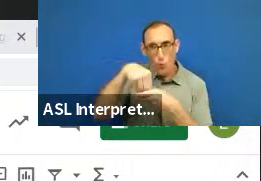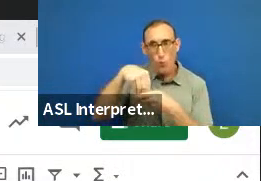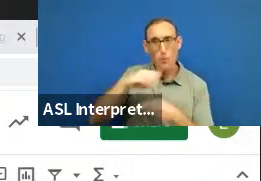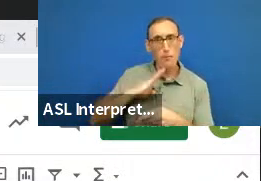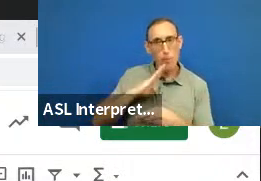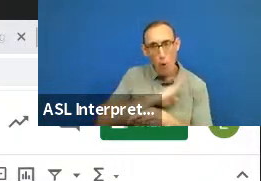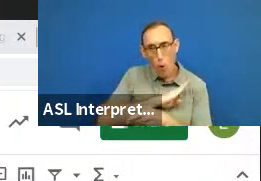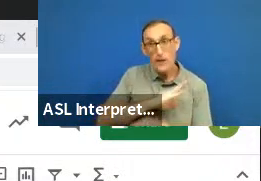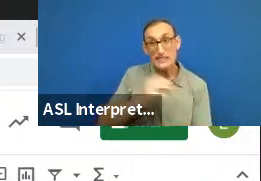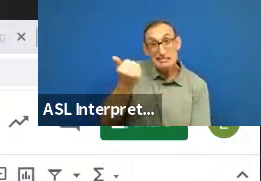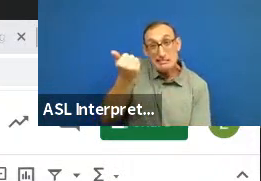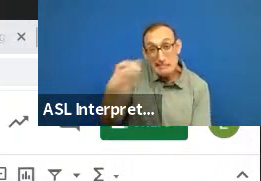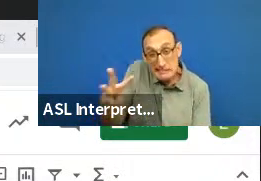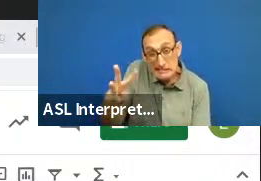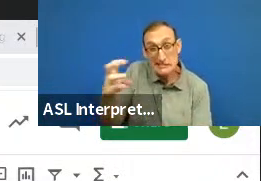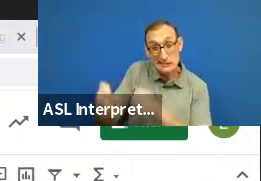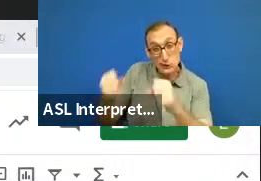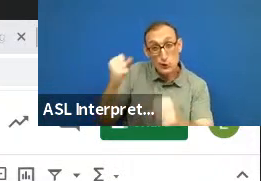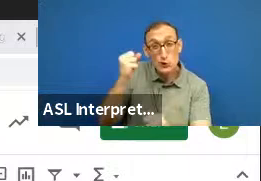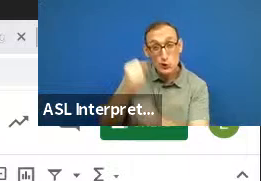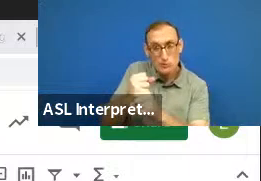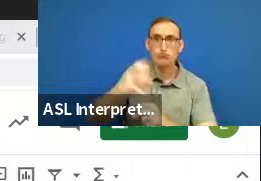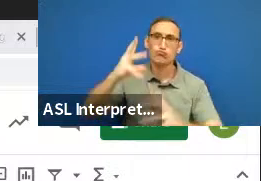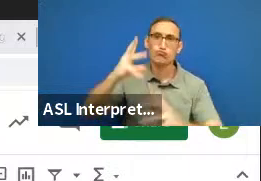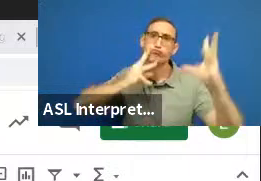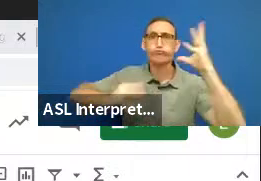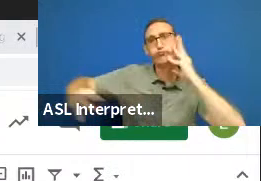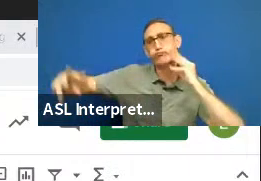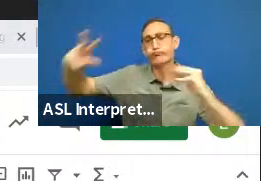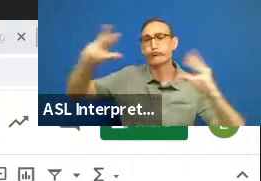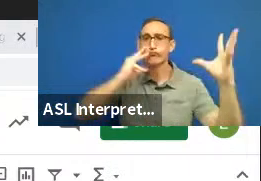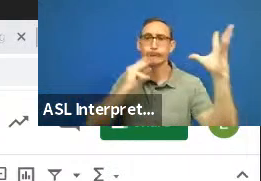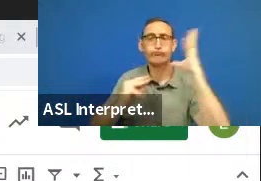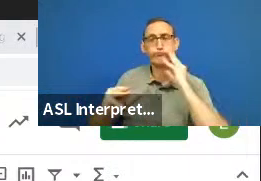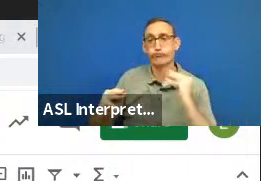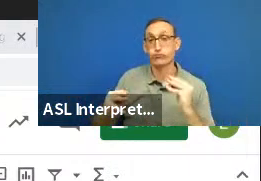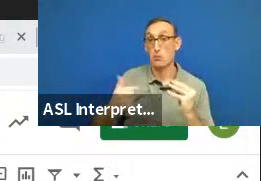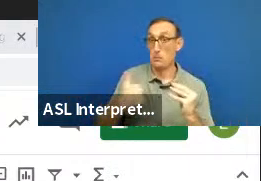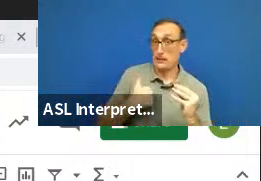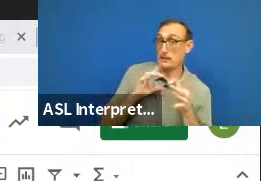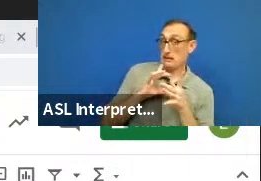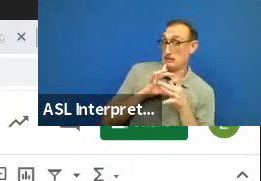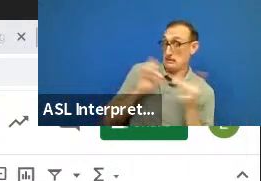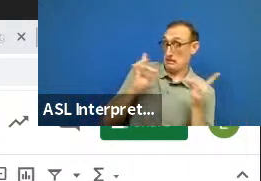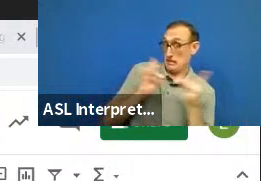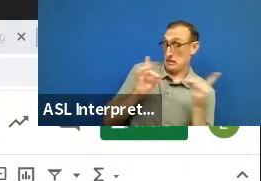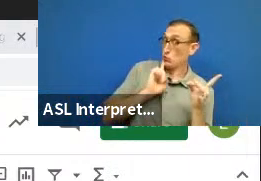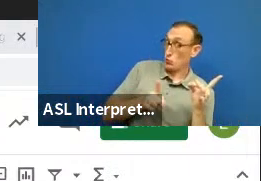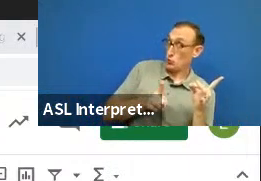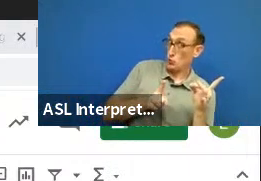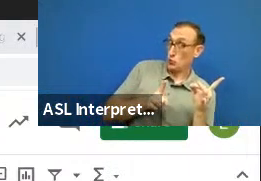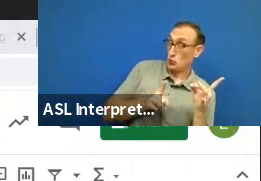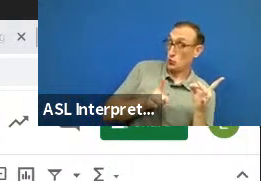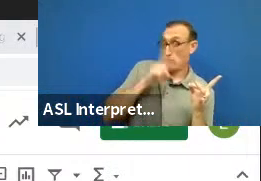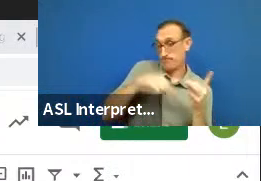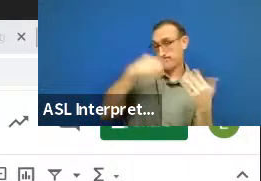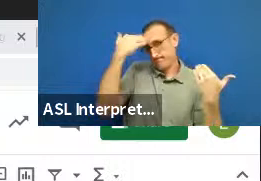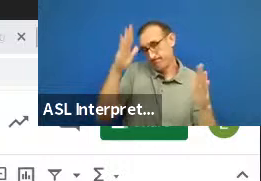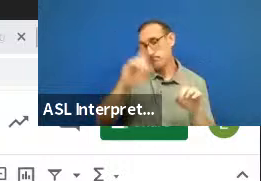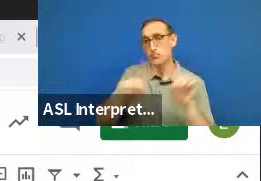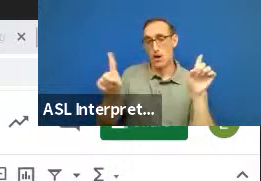what I'm getting ready to say, it may be true and it may not be true, but I don't ever recall any school districts around this